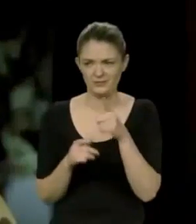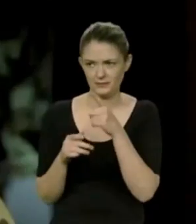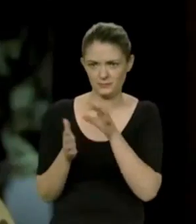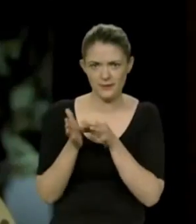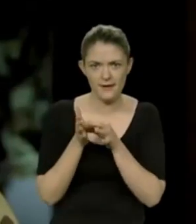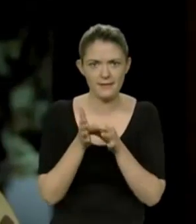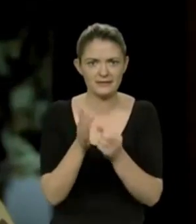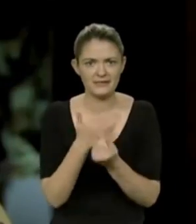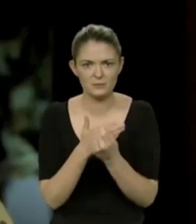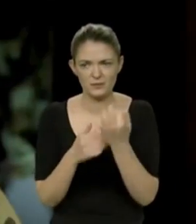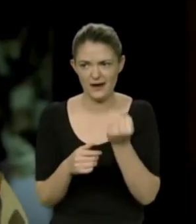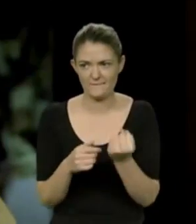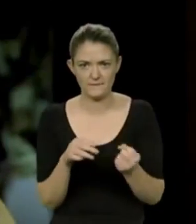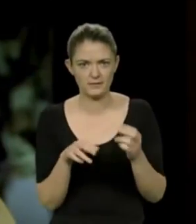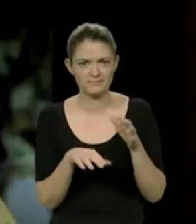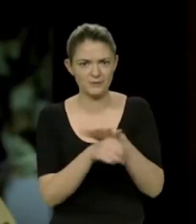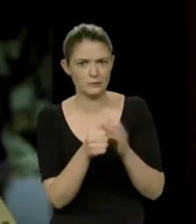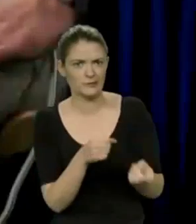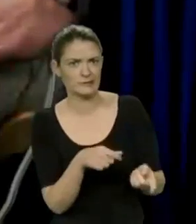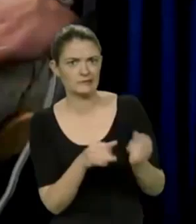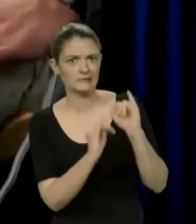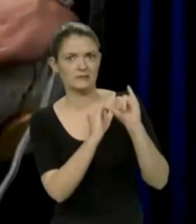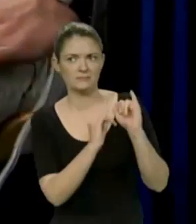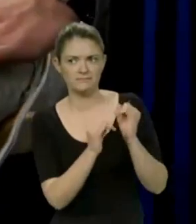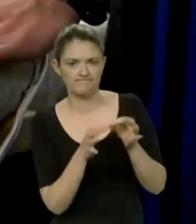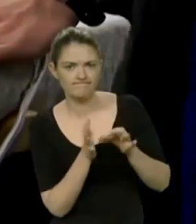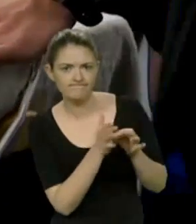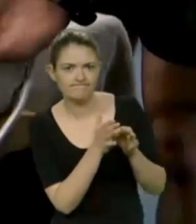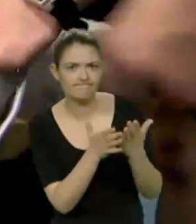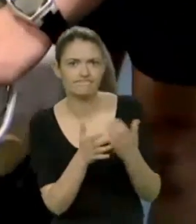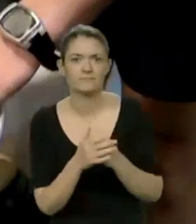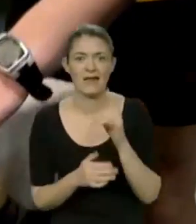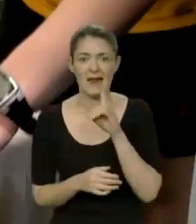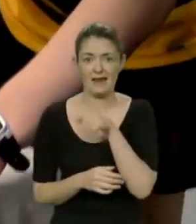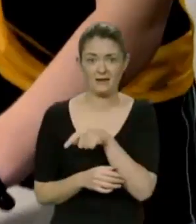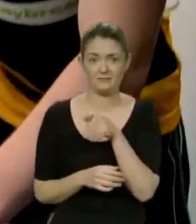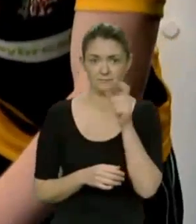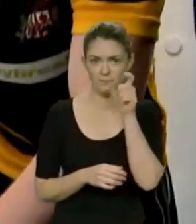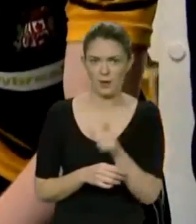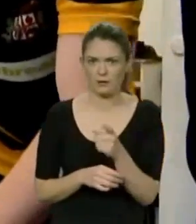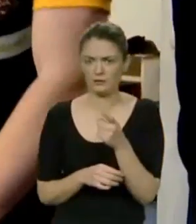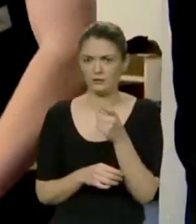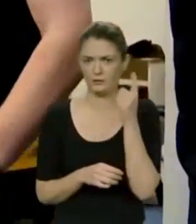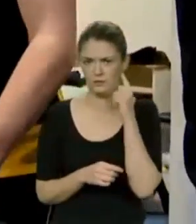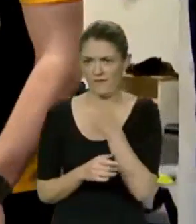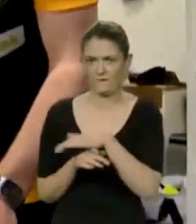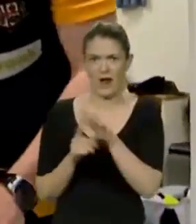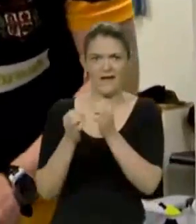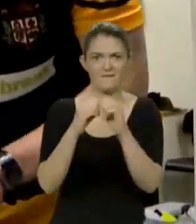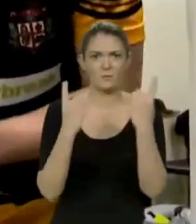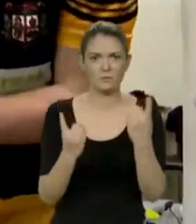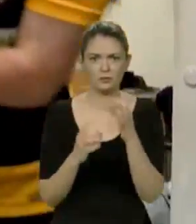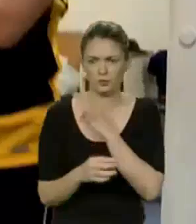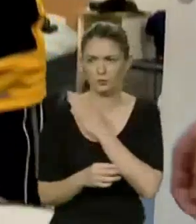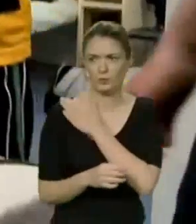for guidance on issues when their situations arise. Hanley seems to be that person for everyone. Like, he's a good head in the shoulders. Like, he'd be the person to talk to